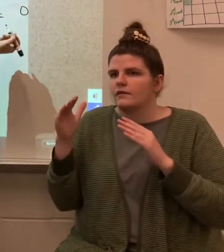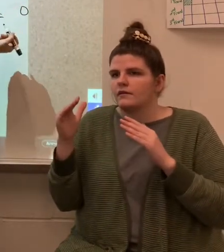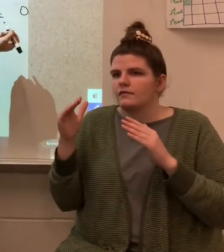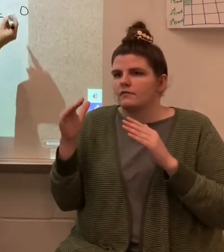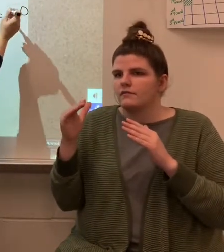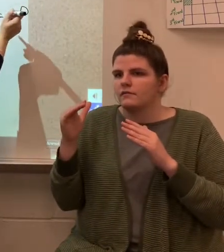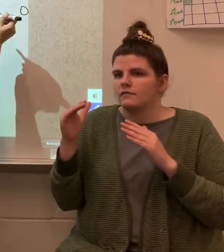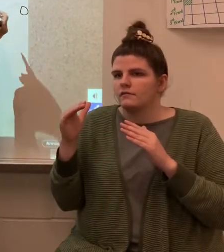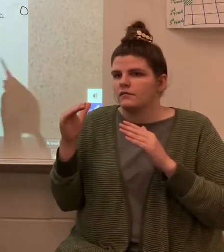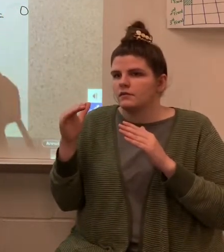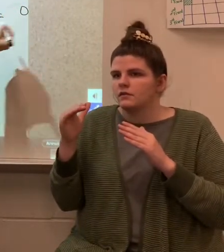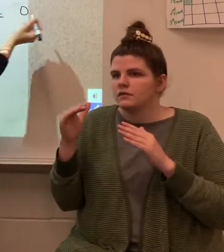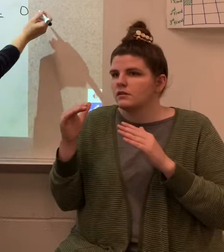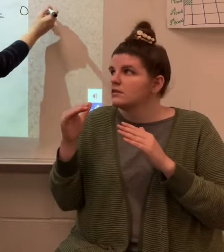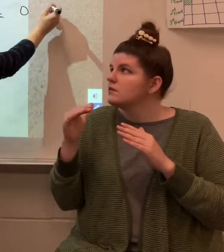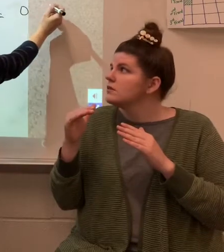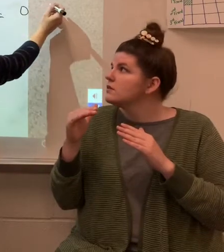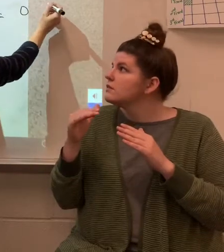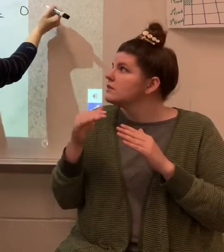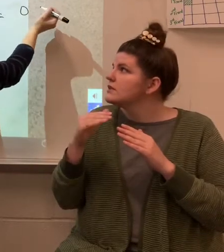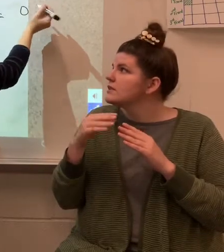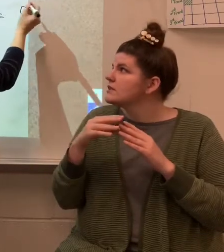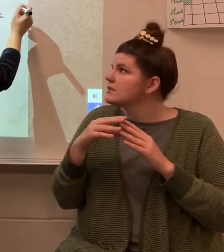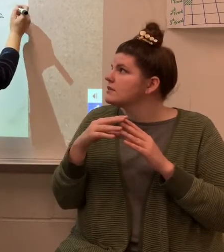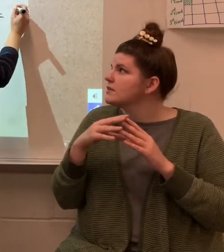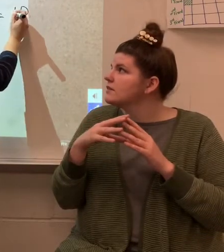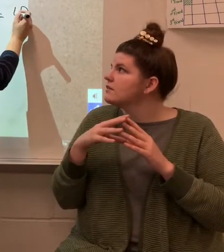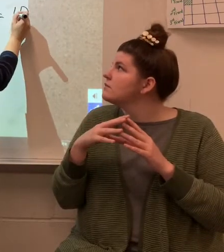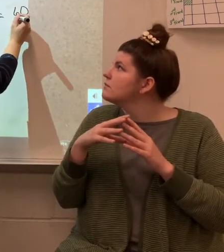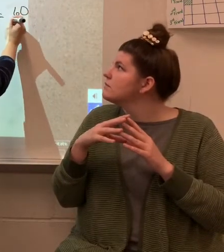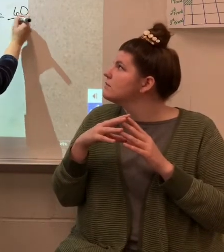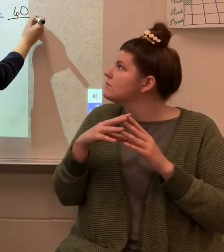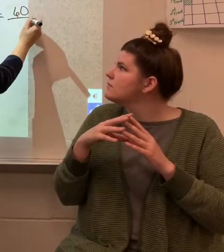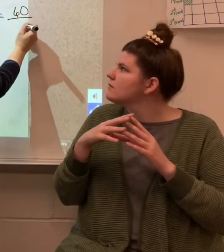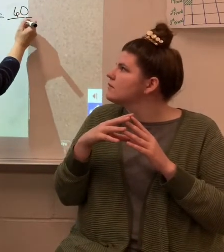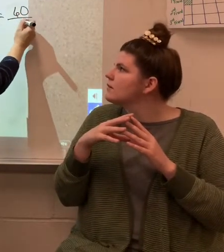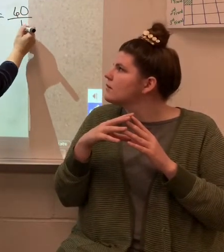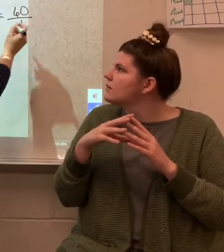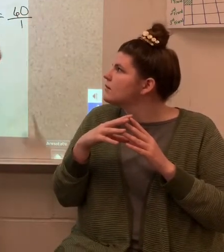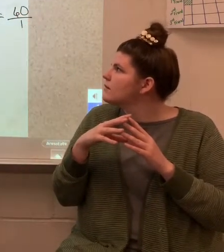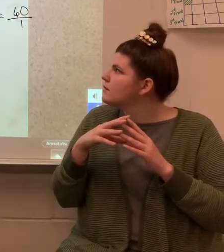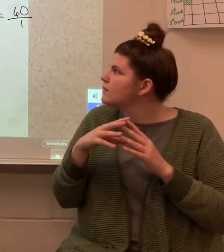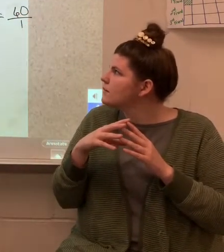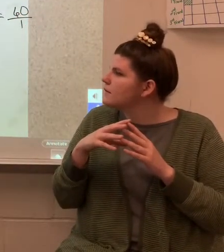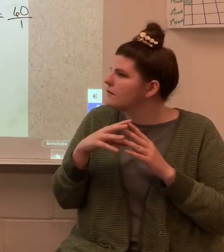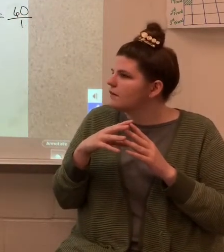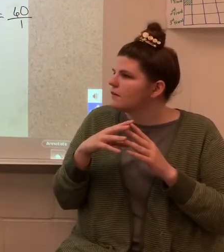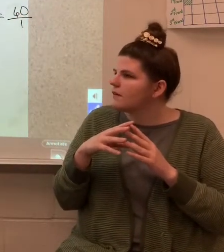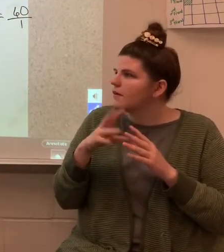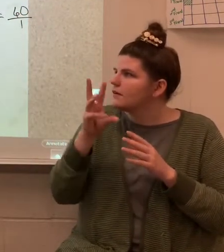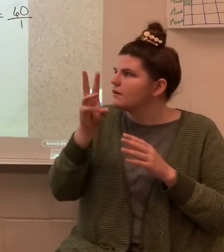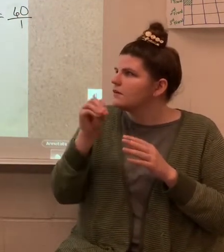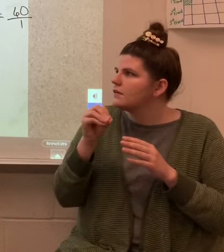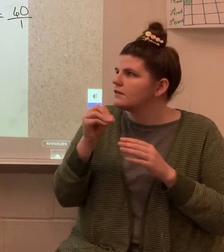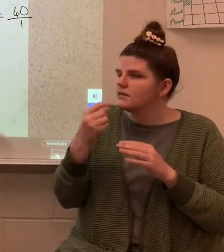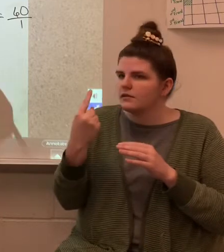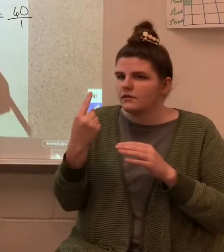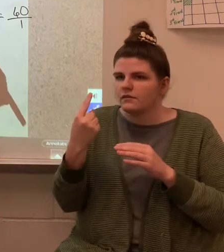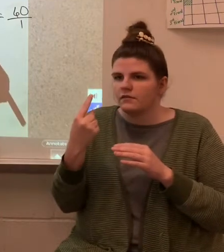10, guys, why can't I do this one? 60 over 1, sorry. Okay, so